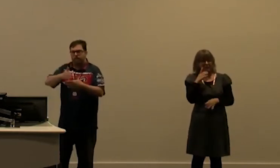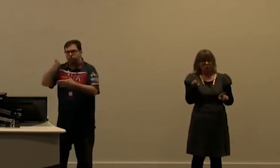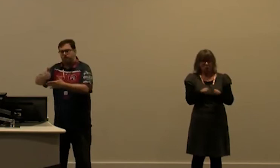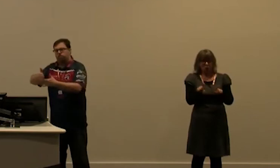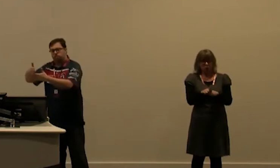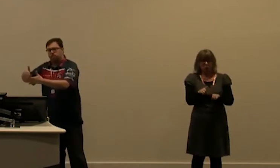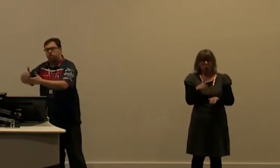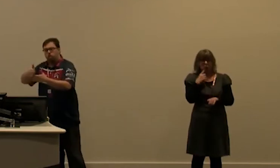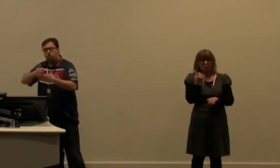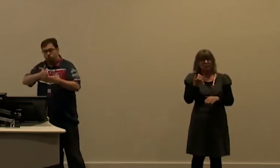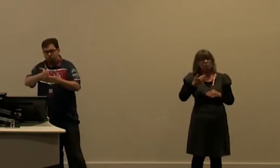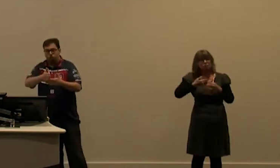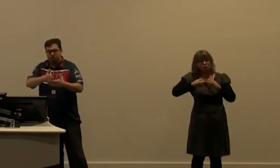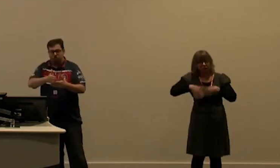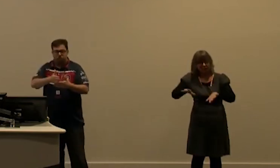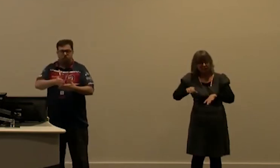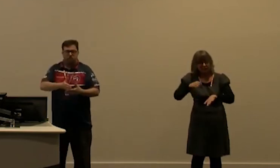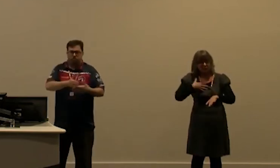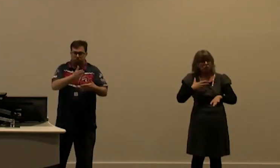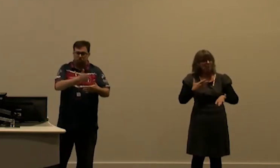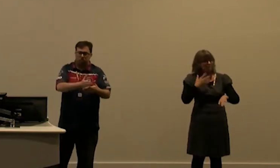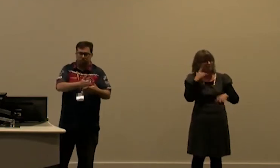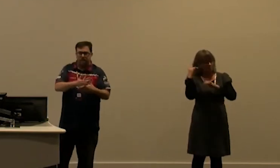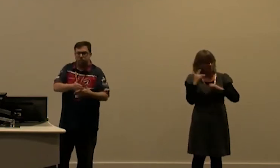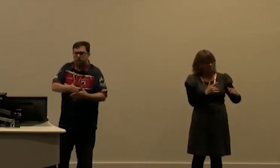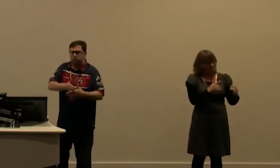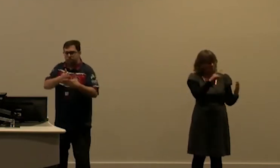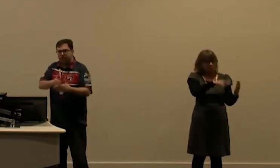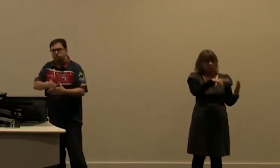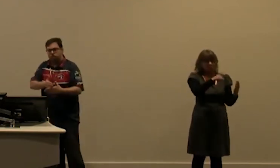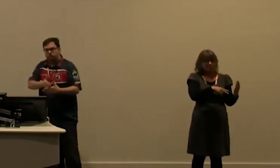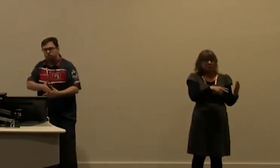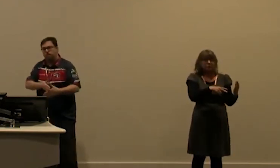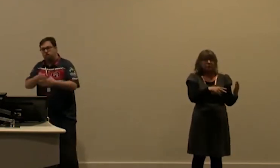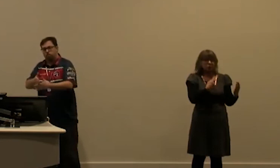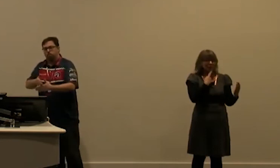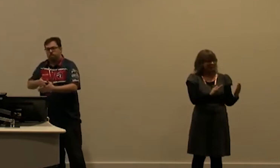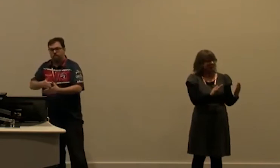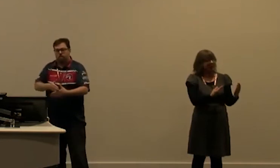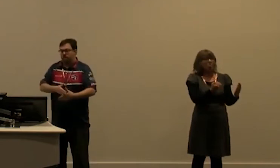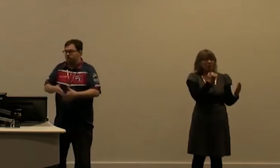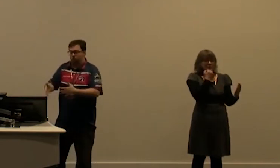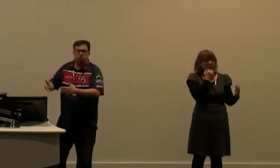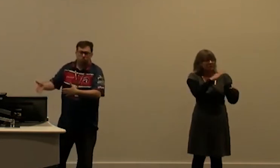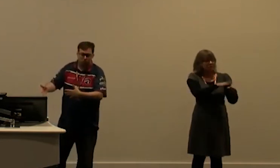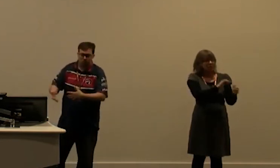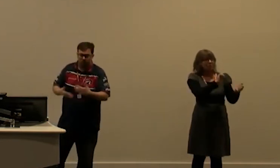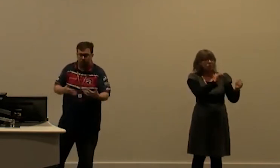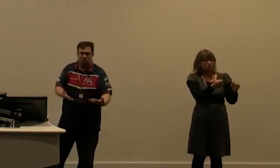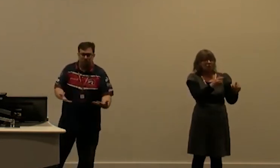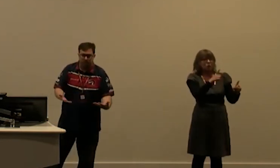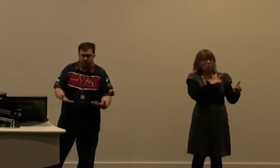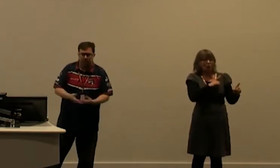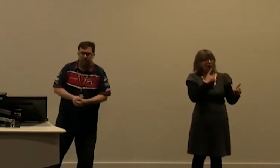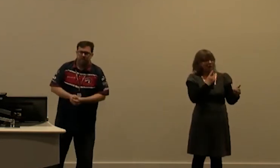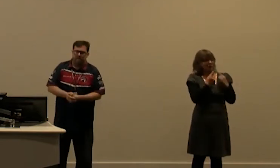cool one is we can have release, you know, from an auditability perspective. This is the date and time we made this change, and this is the reason we did it, and that can go with the pull request that